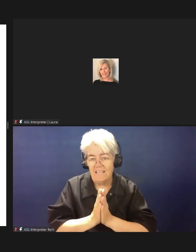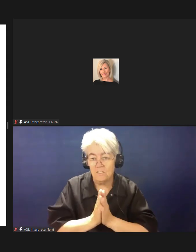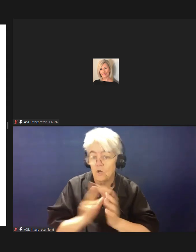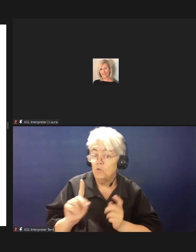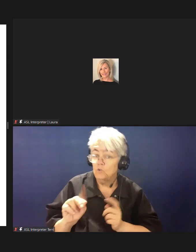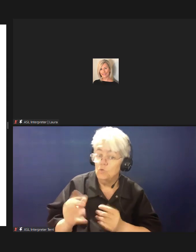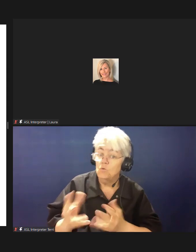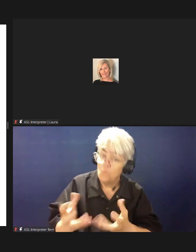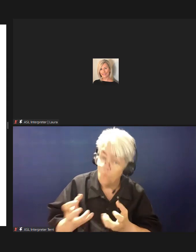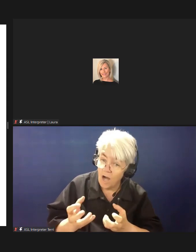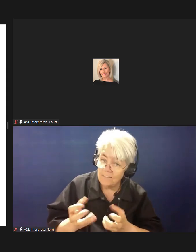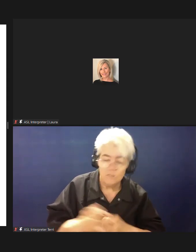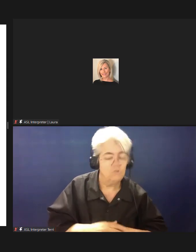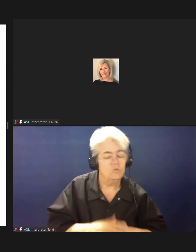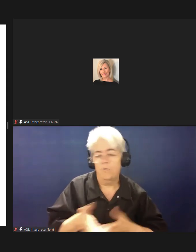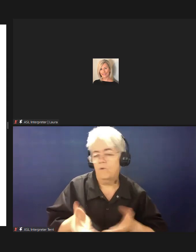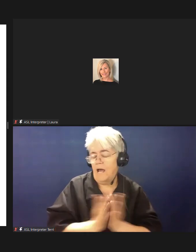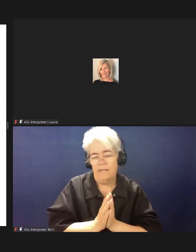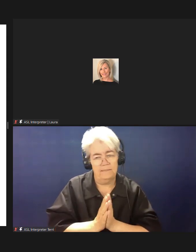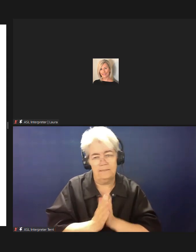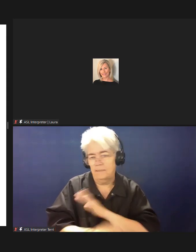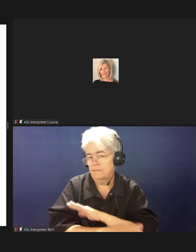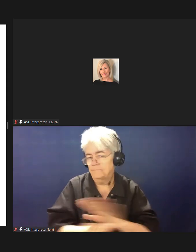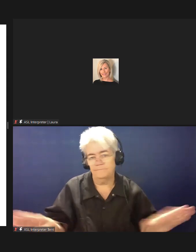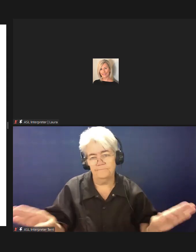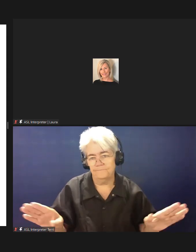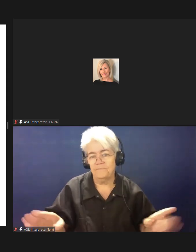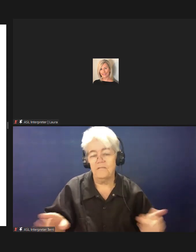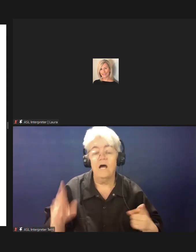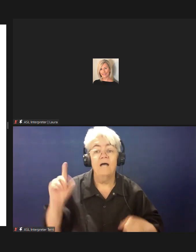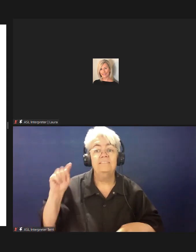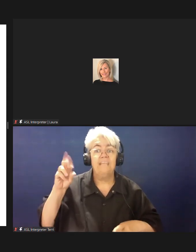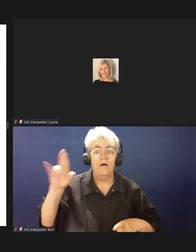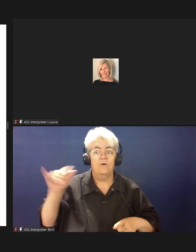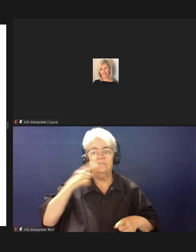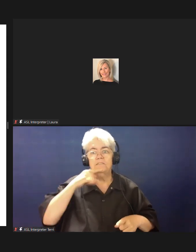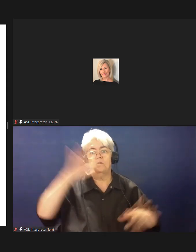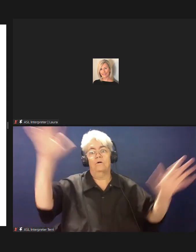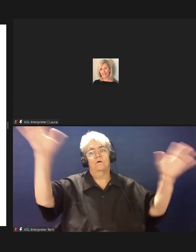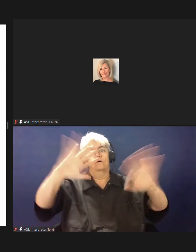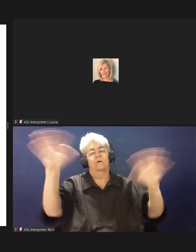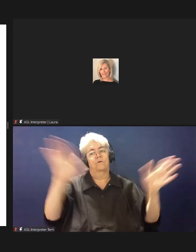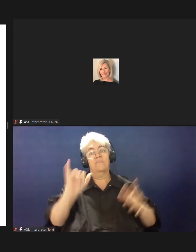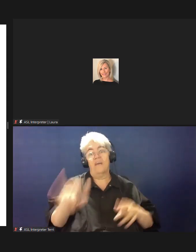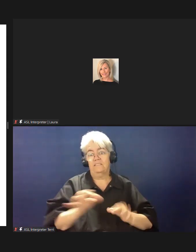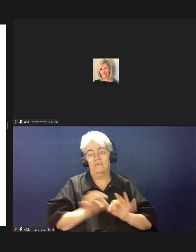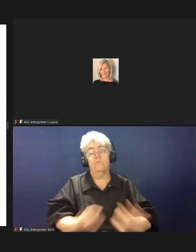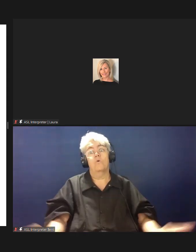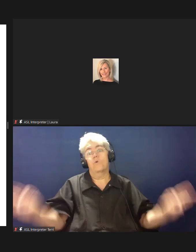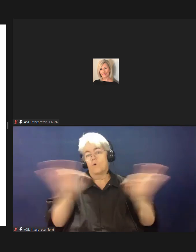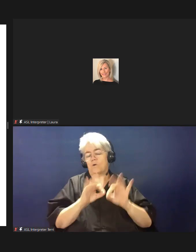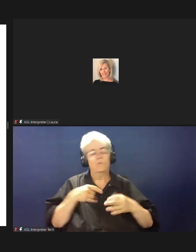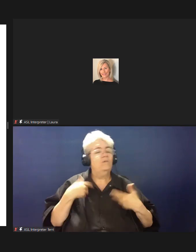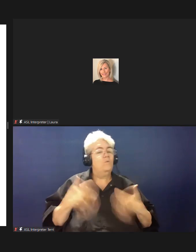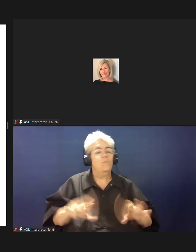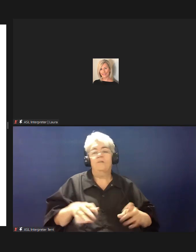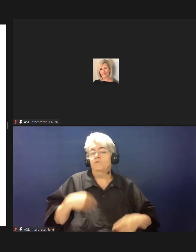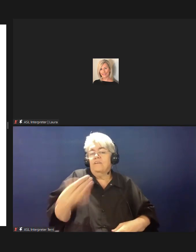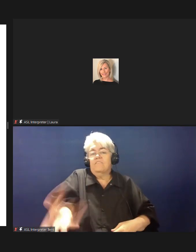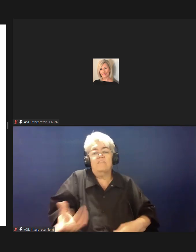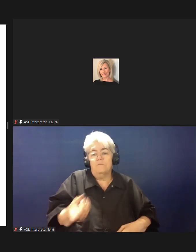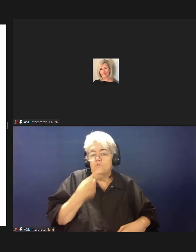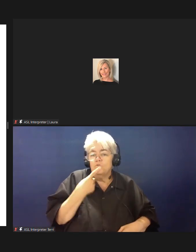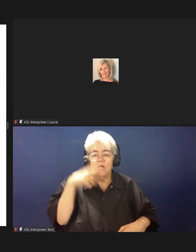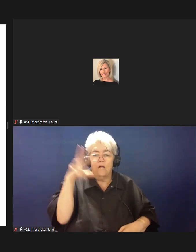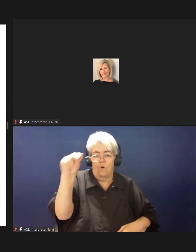to participate, right? Oh, yeah, that's actually very important. We don't want to give them the opportunity